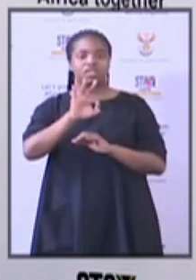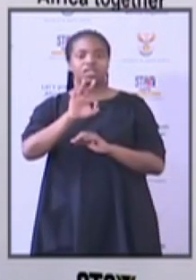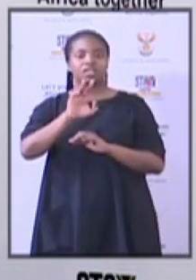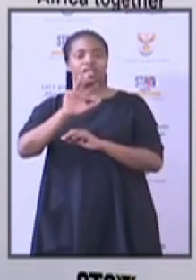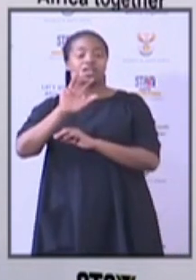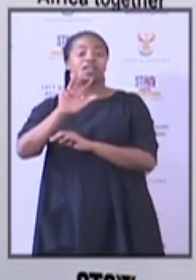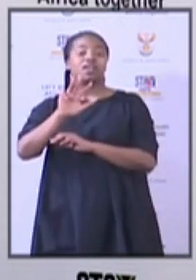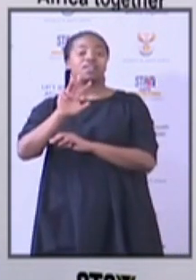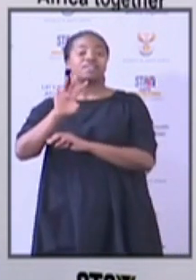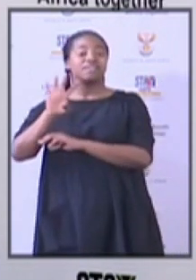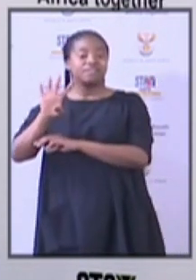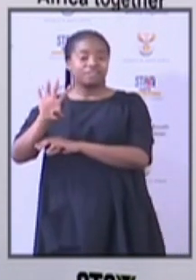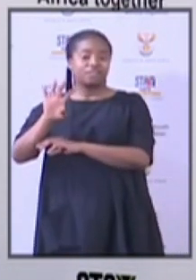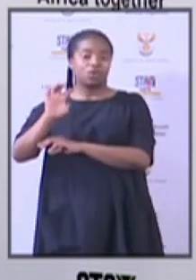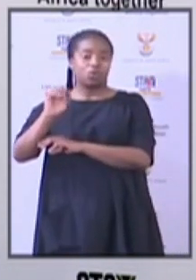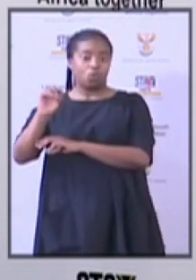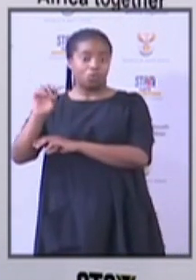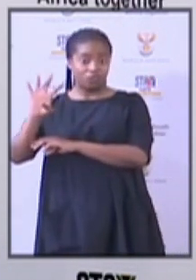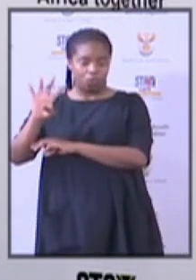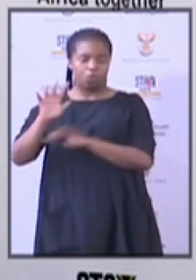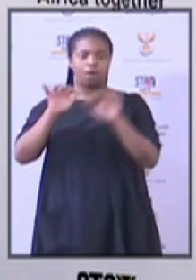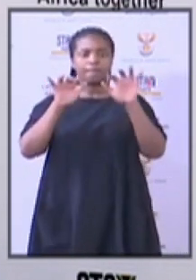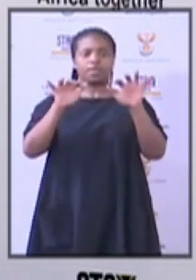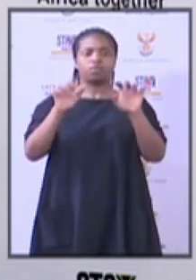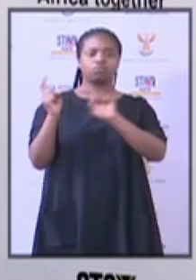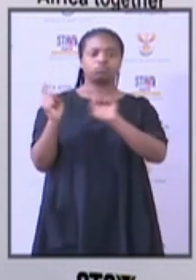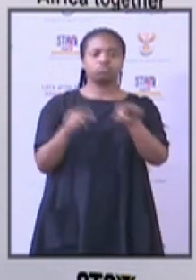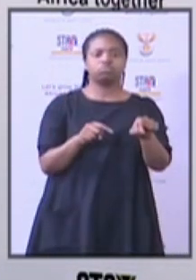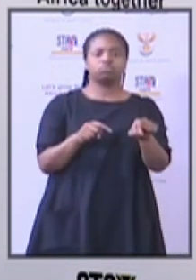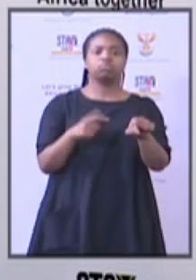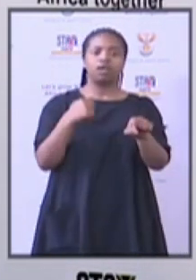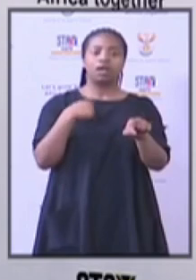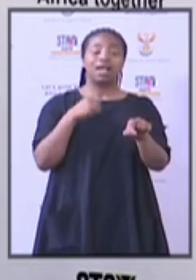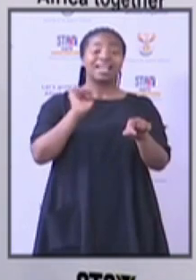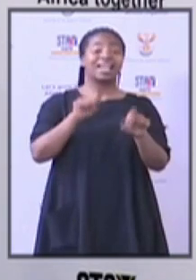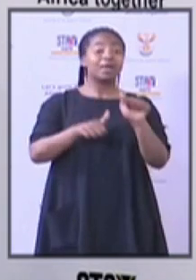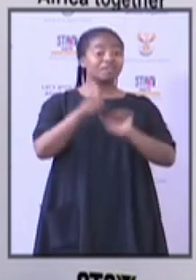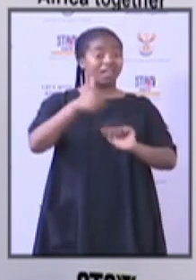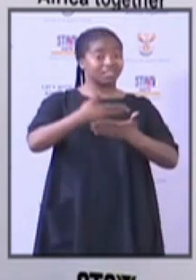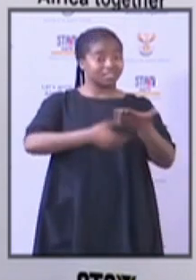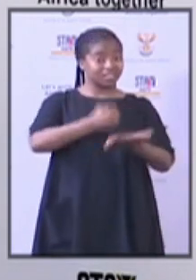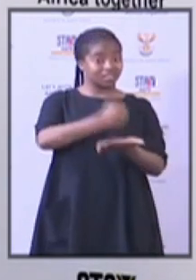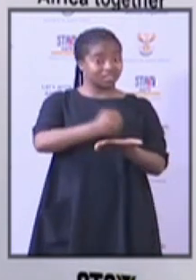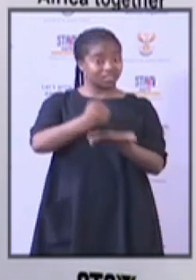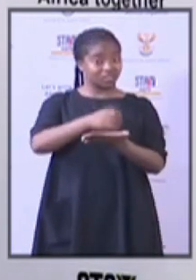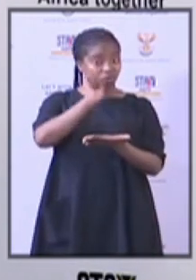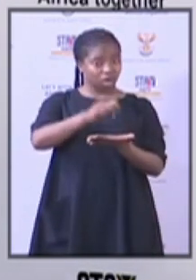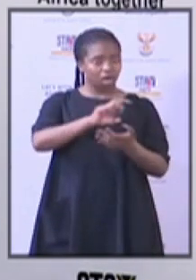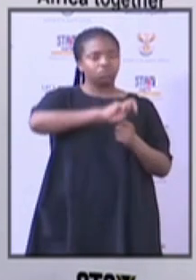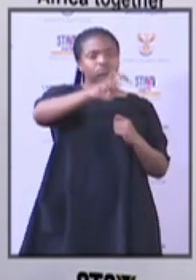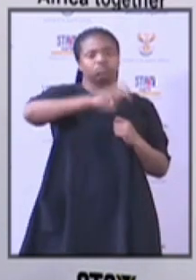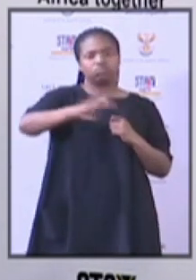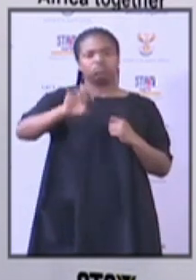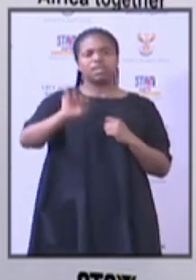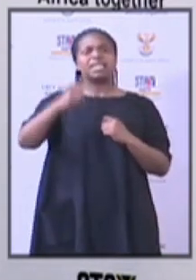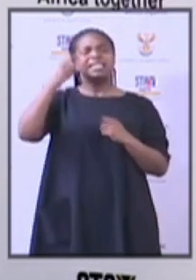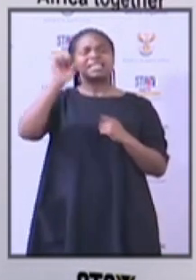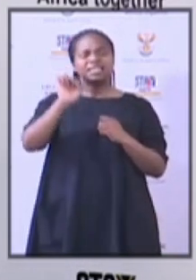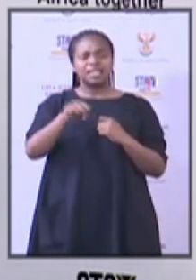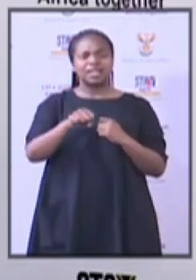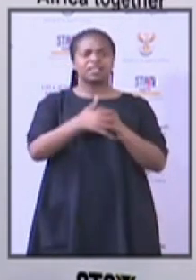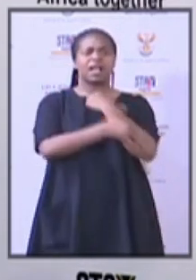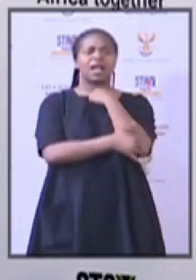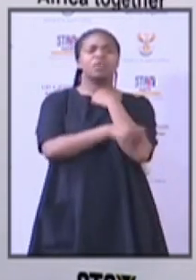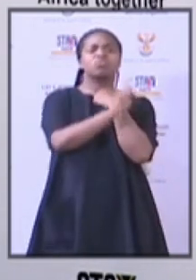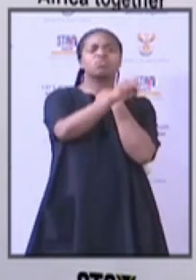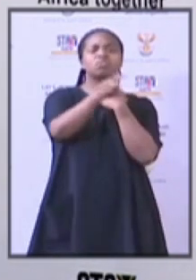839,004 people to cross our borders under the permissible conditions. You'll remember that even though our borders were closed, there